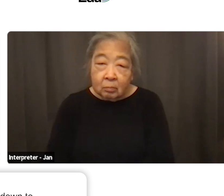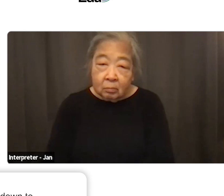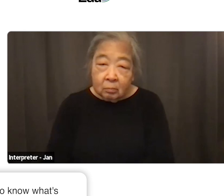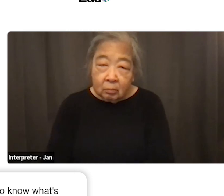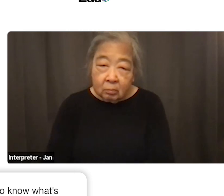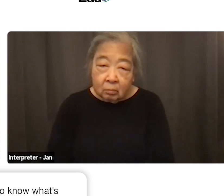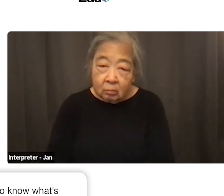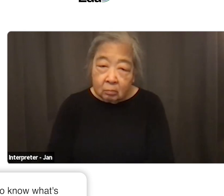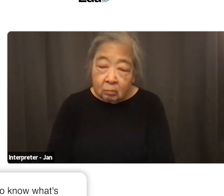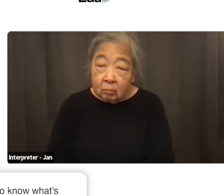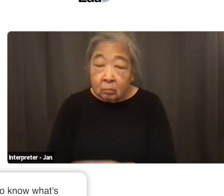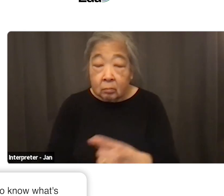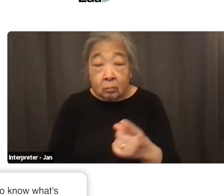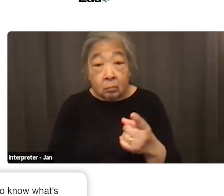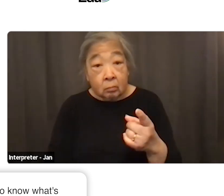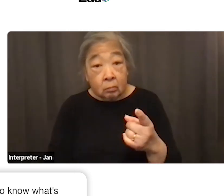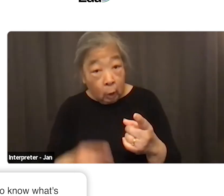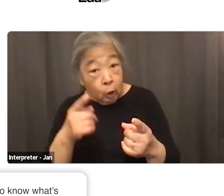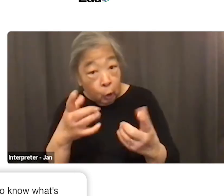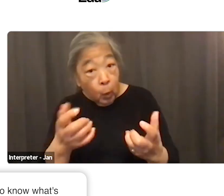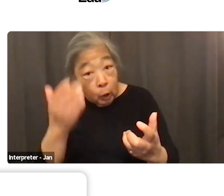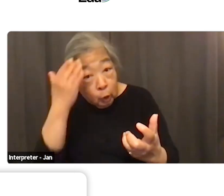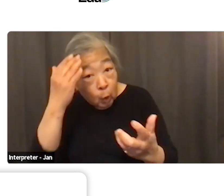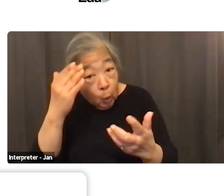What's down there? Do you want to know what's down there?